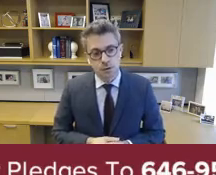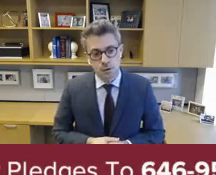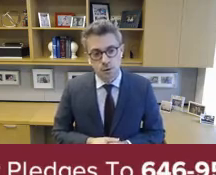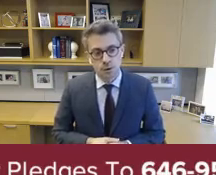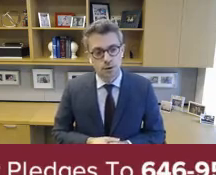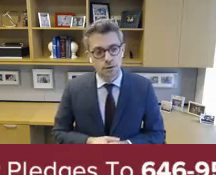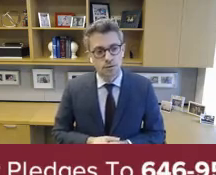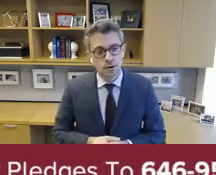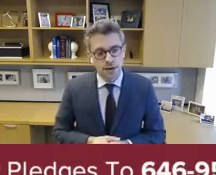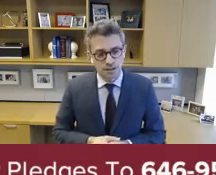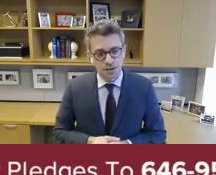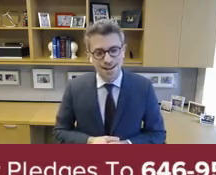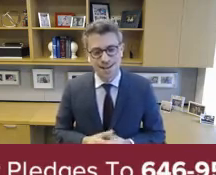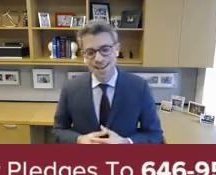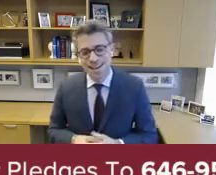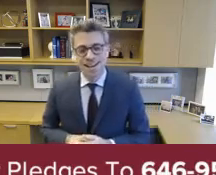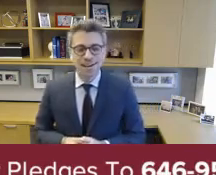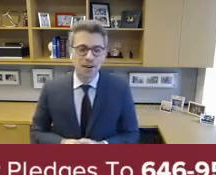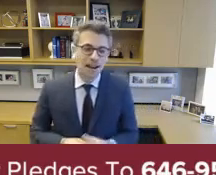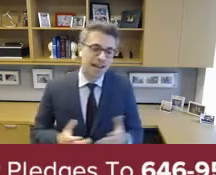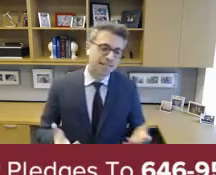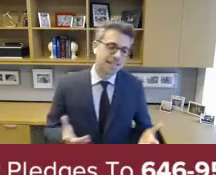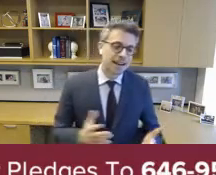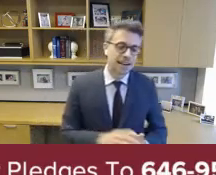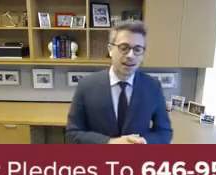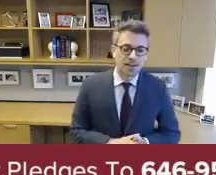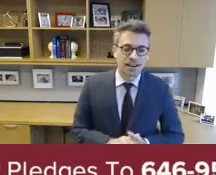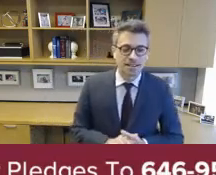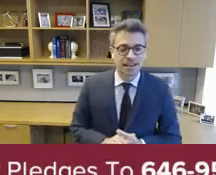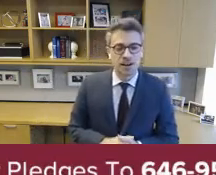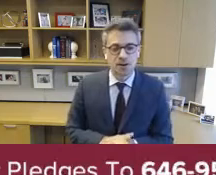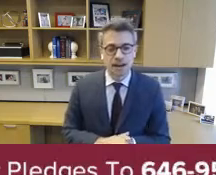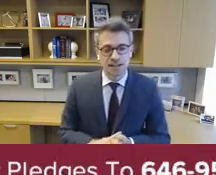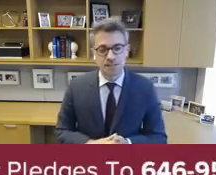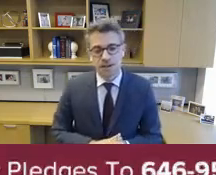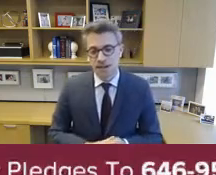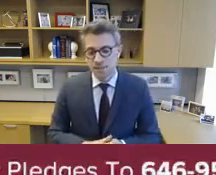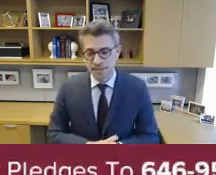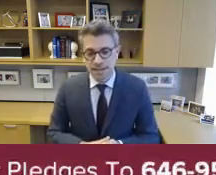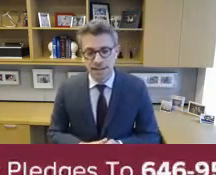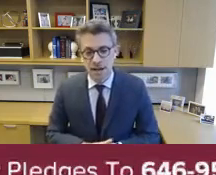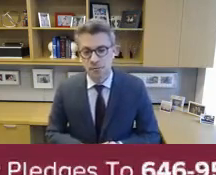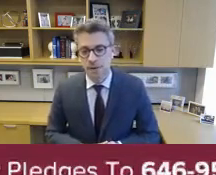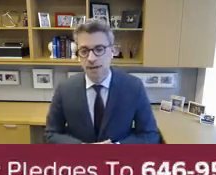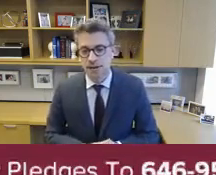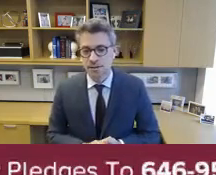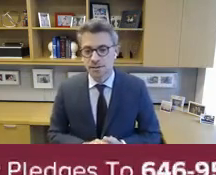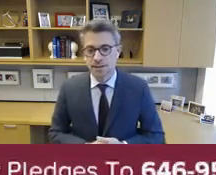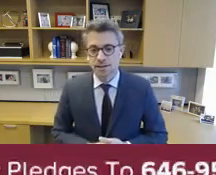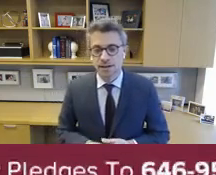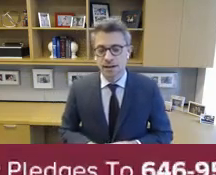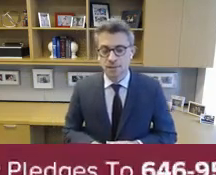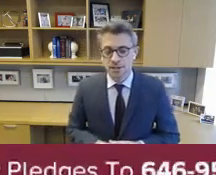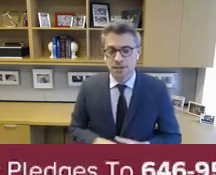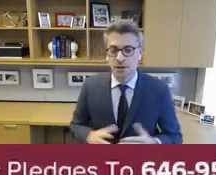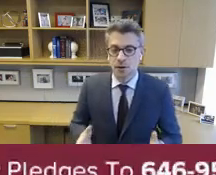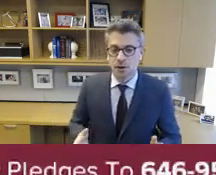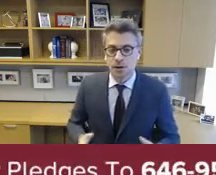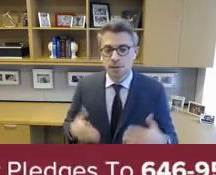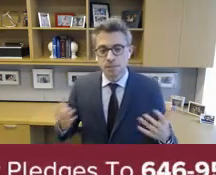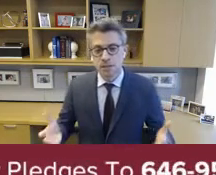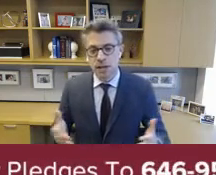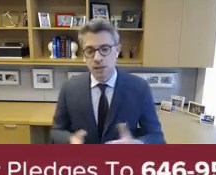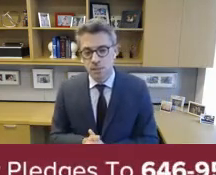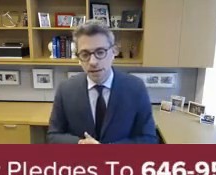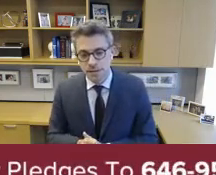so much for your donation. Go Nets. I don't know. I'll say go Nicks, but I've been saying that for many years, and it's done